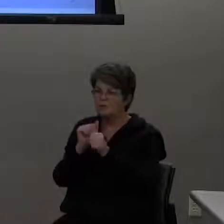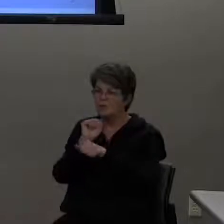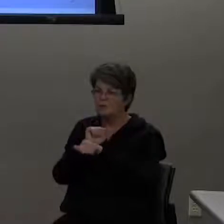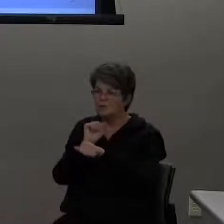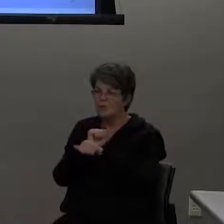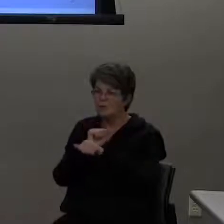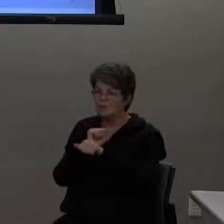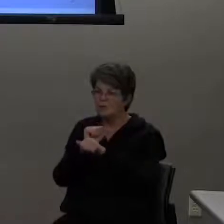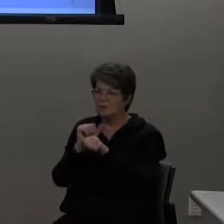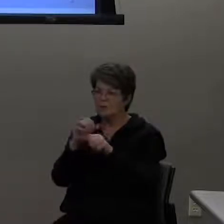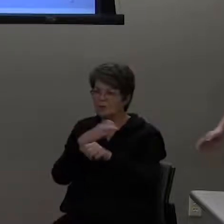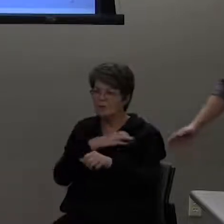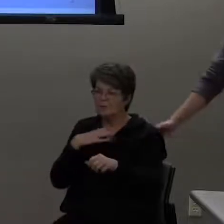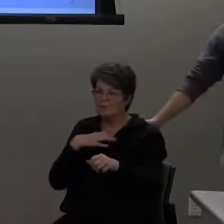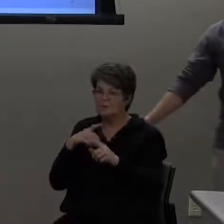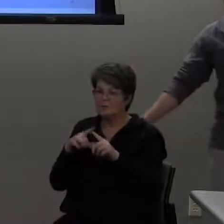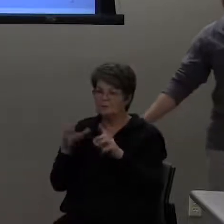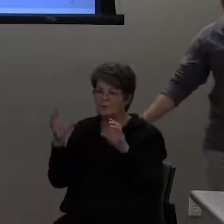to this point tonight?